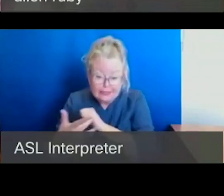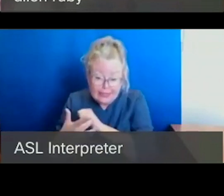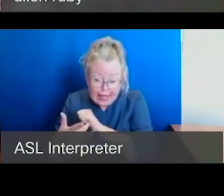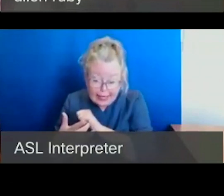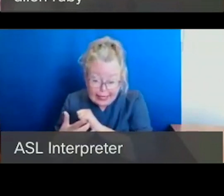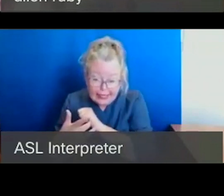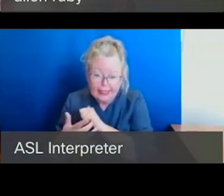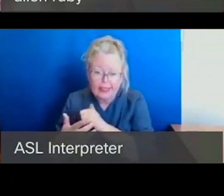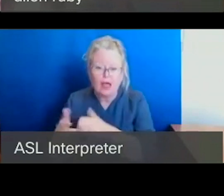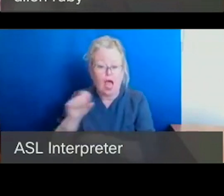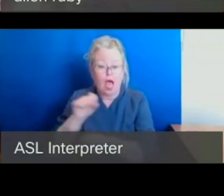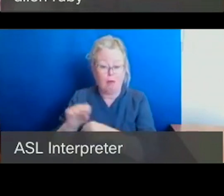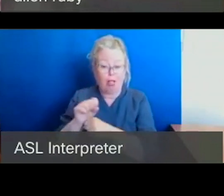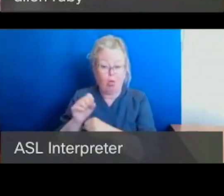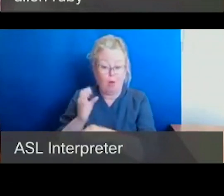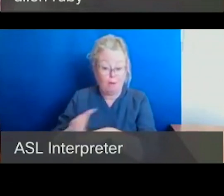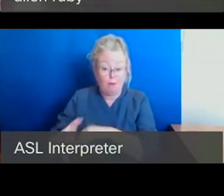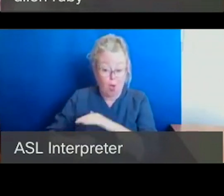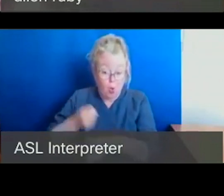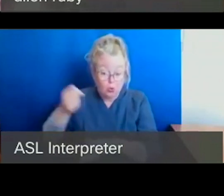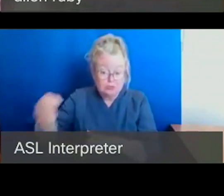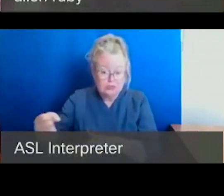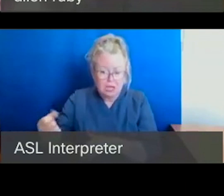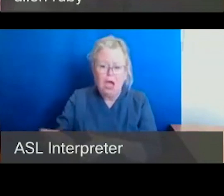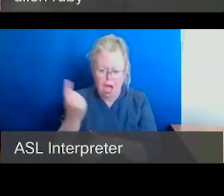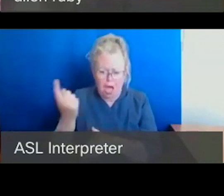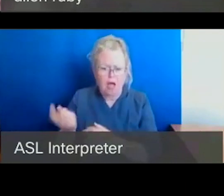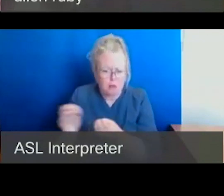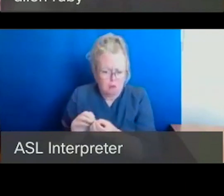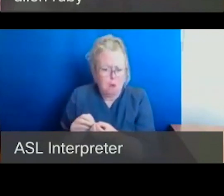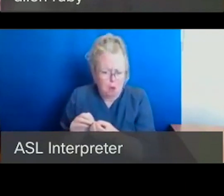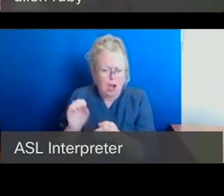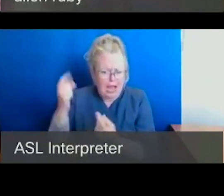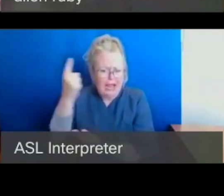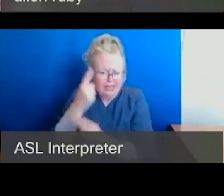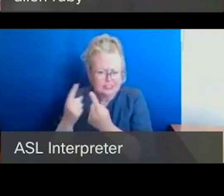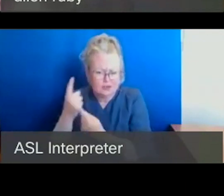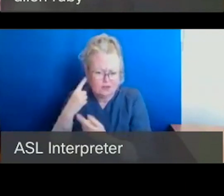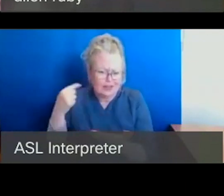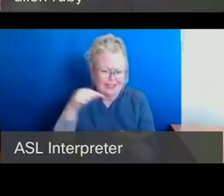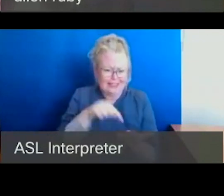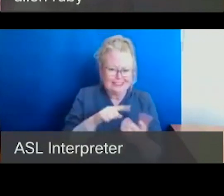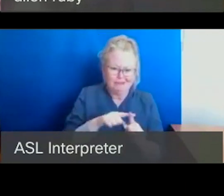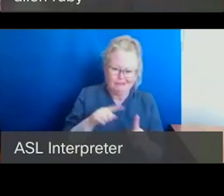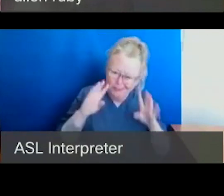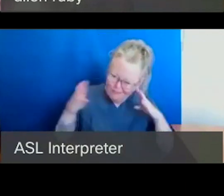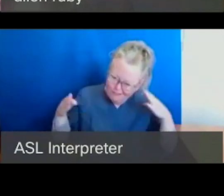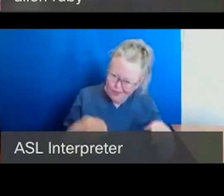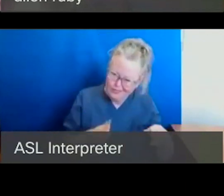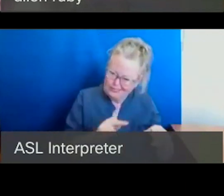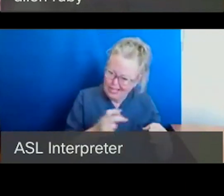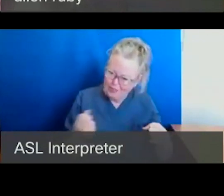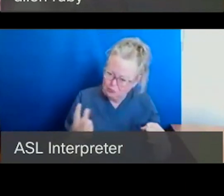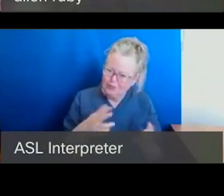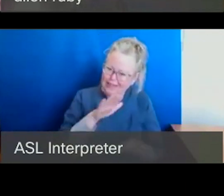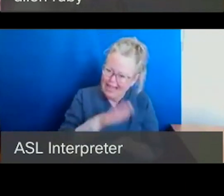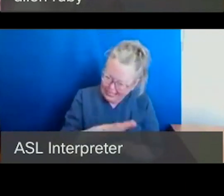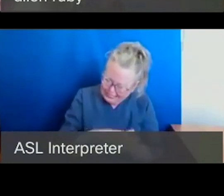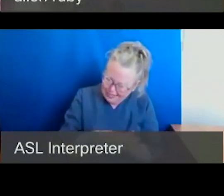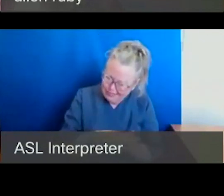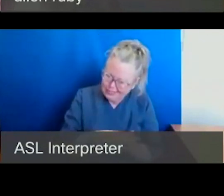and employment and labor market outcomes. But we're always looking for academic outcomes to be